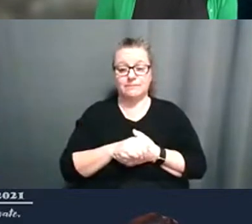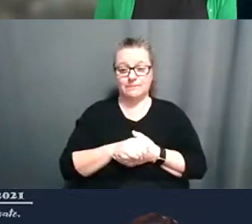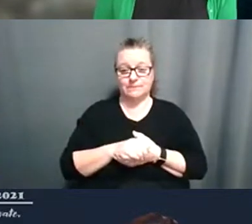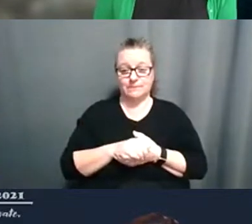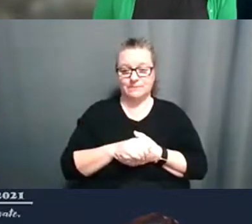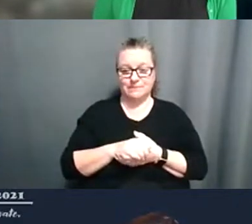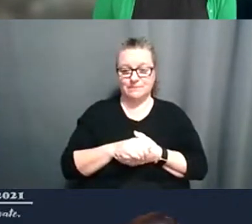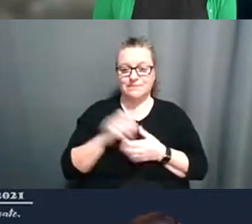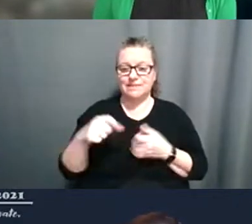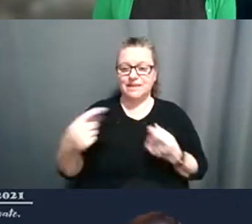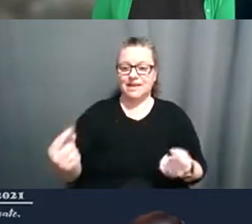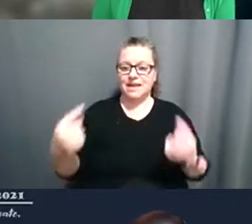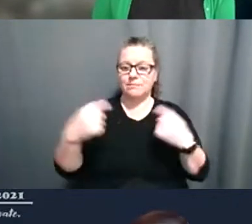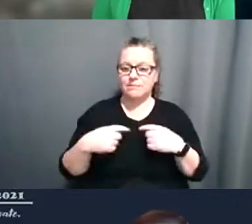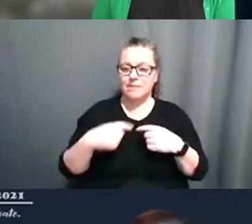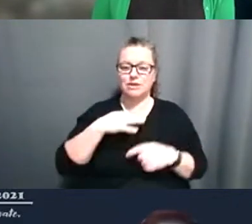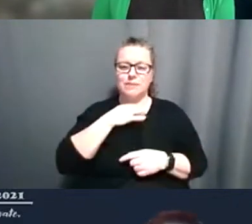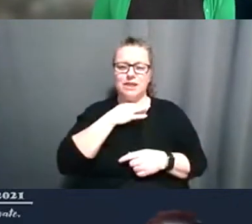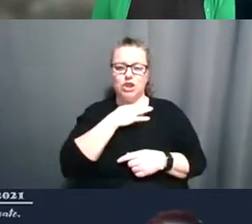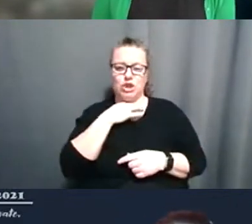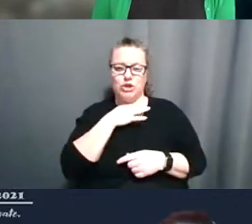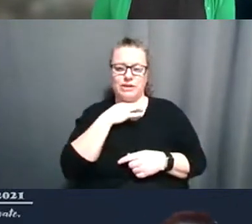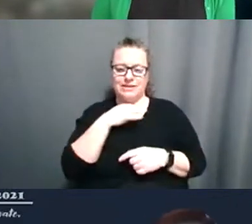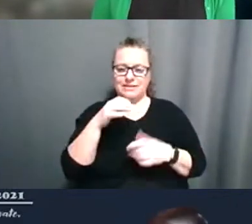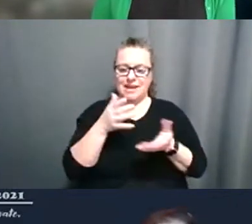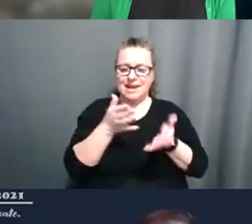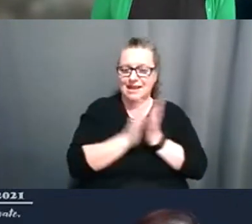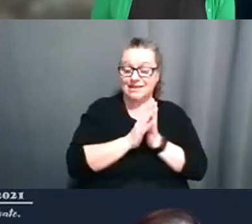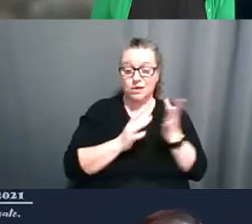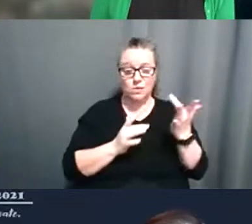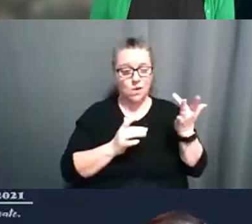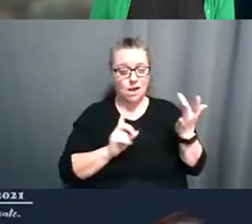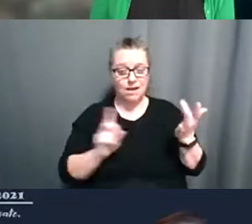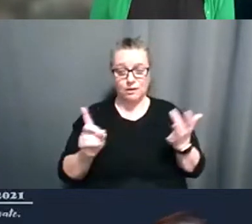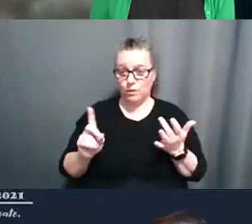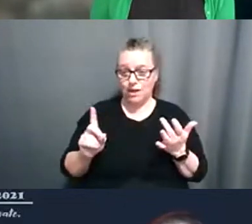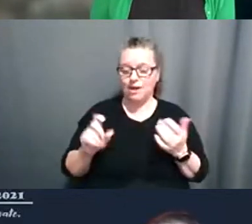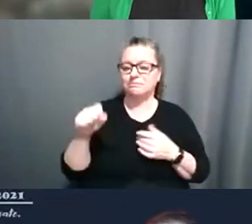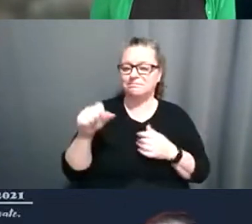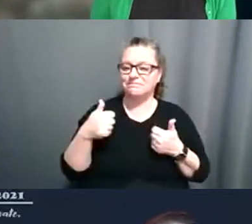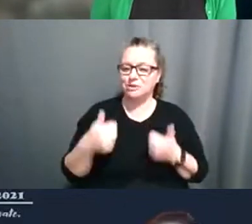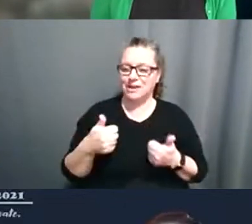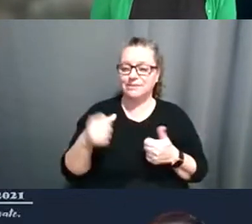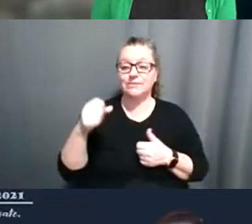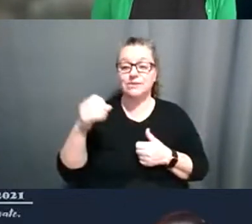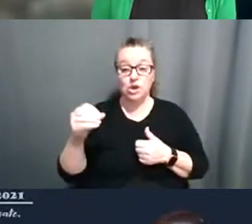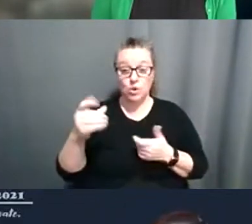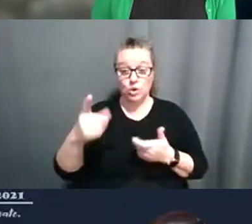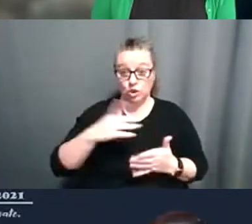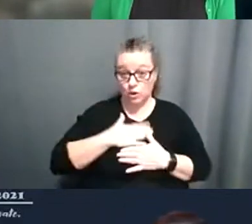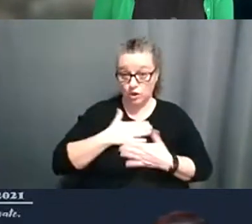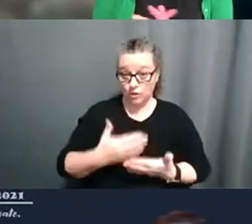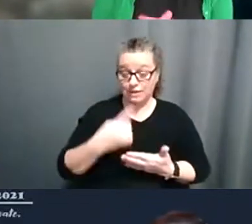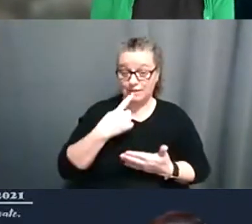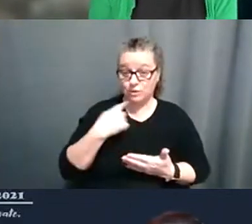Yeah, it comes back to being curious and asking those why, where. Right. Yeah. Great. So would you be willing to tell